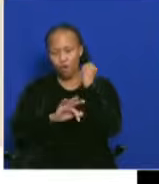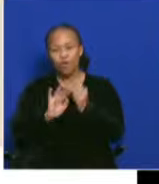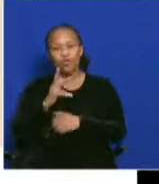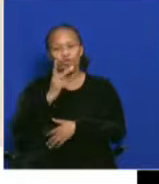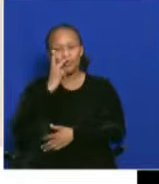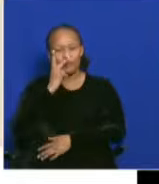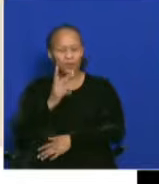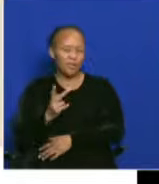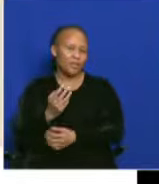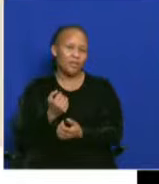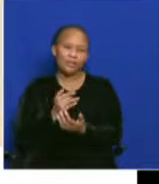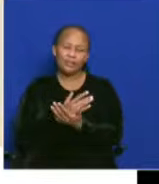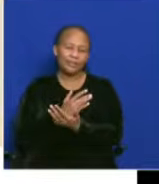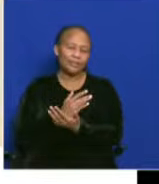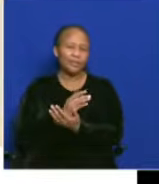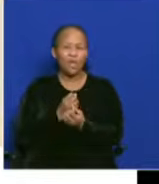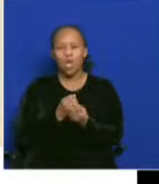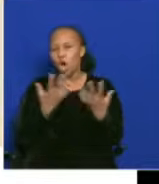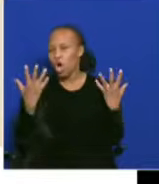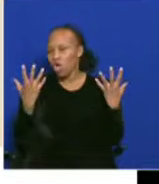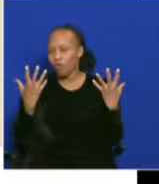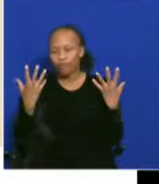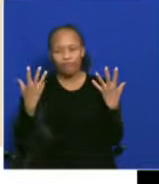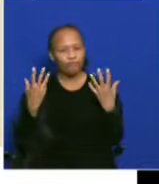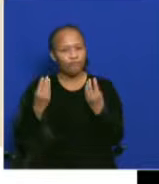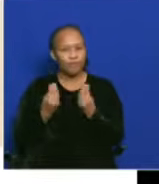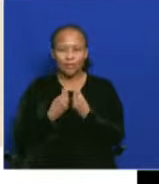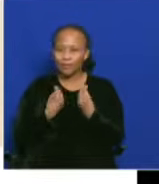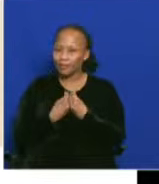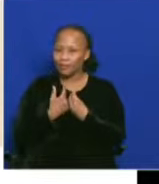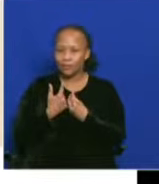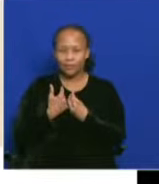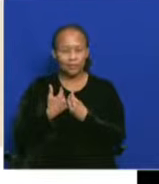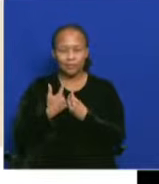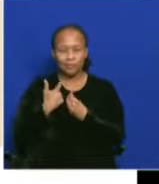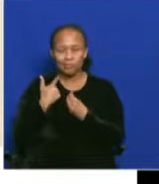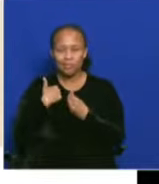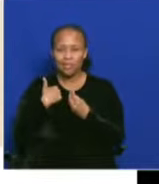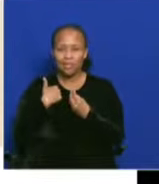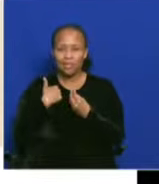dealing with, and I'm deliberately not commenting on it.